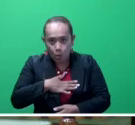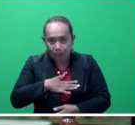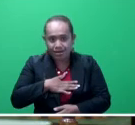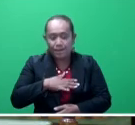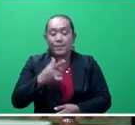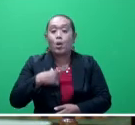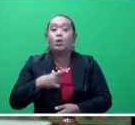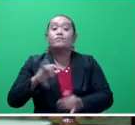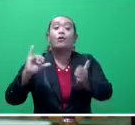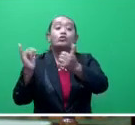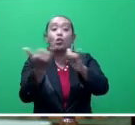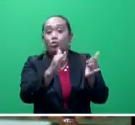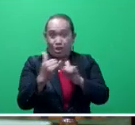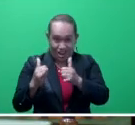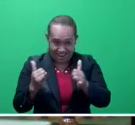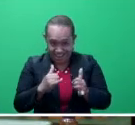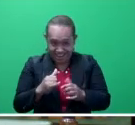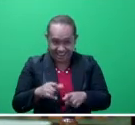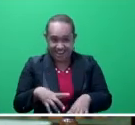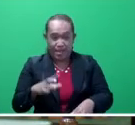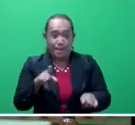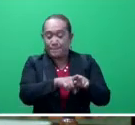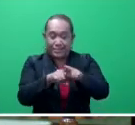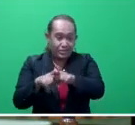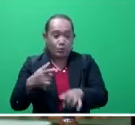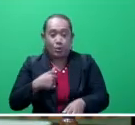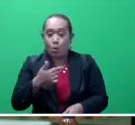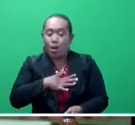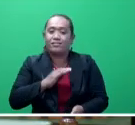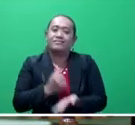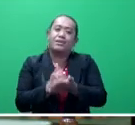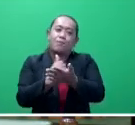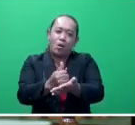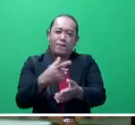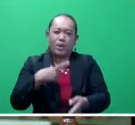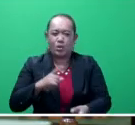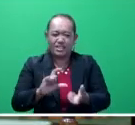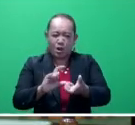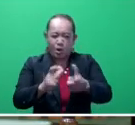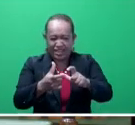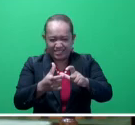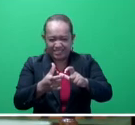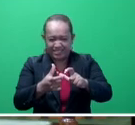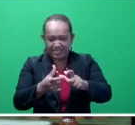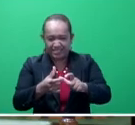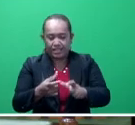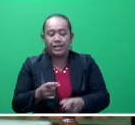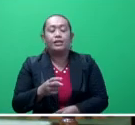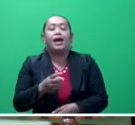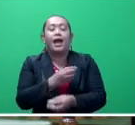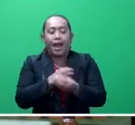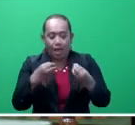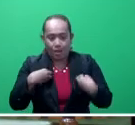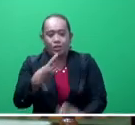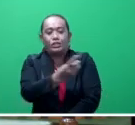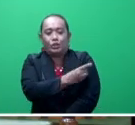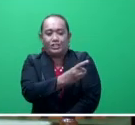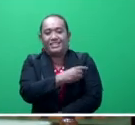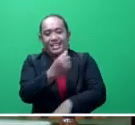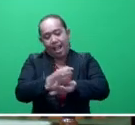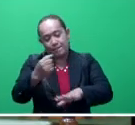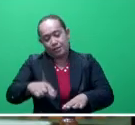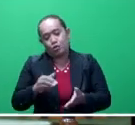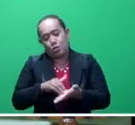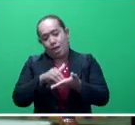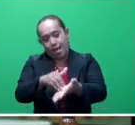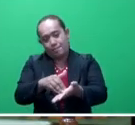support in times of crisis through sustainable measures of social protection. It is our duty to help, and it is our duty